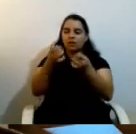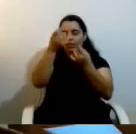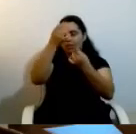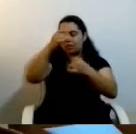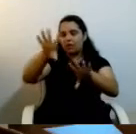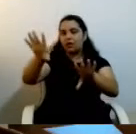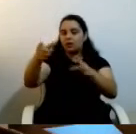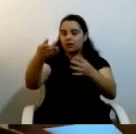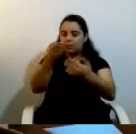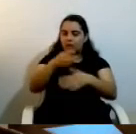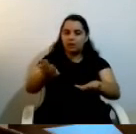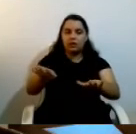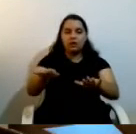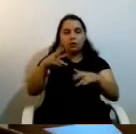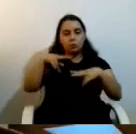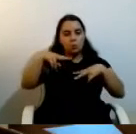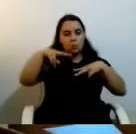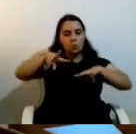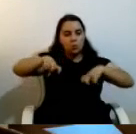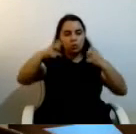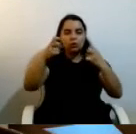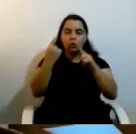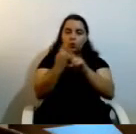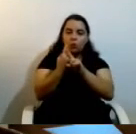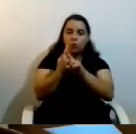its own terms.